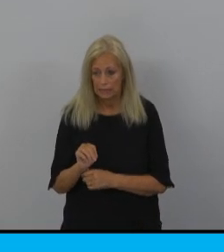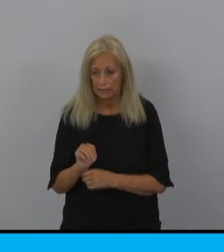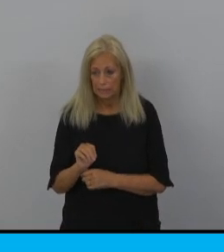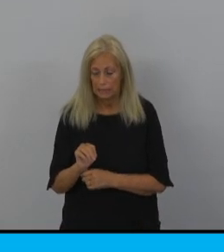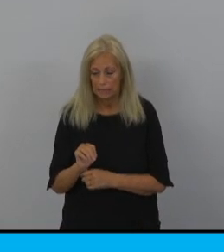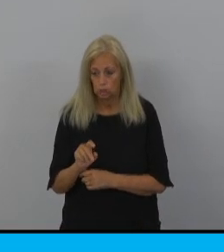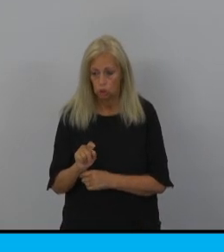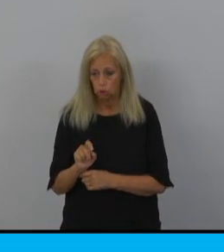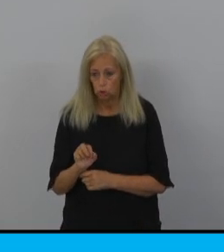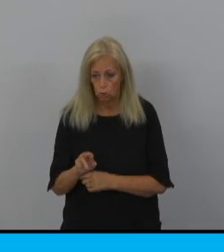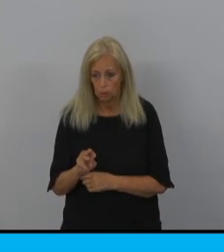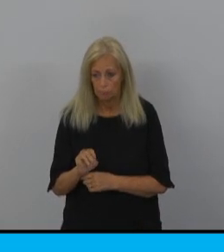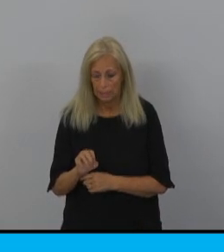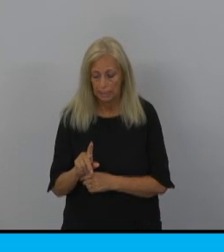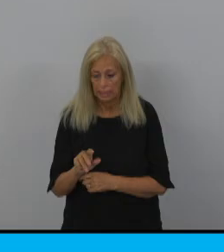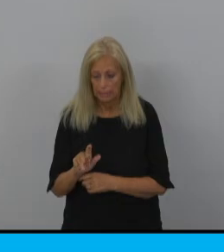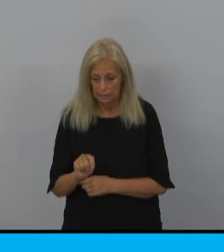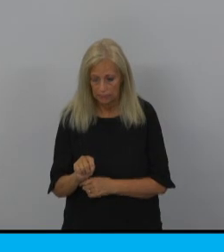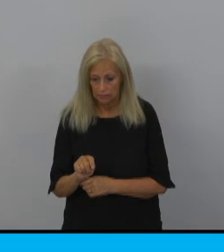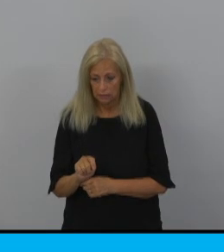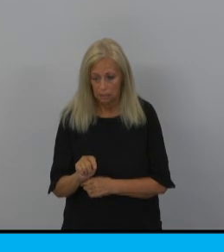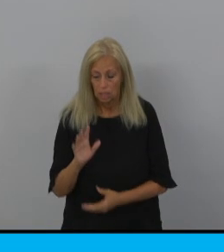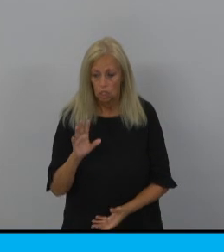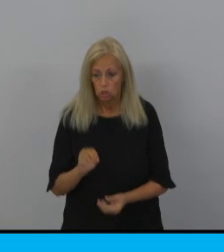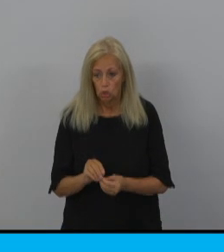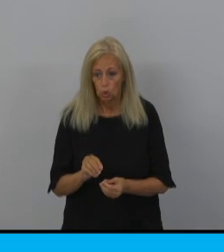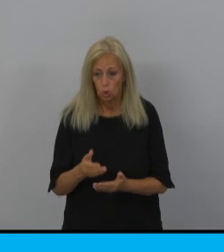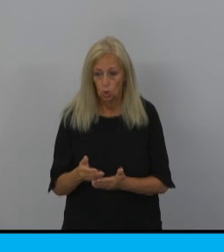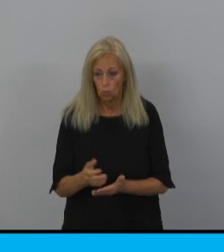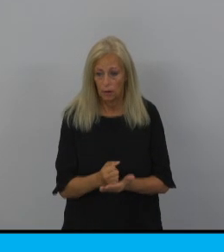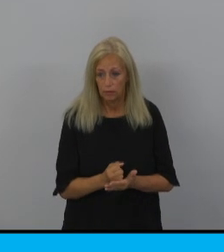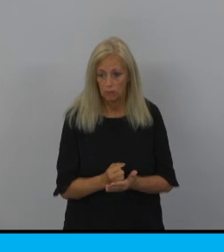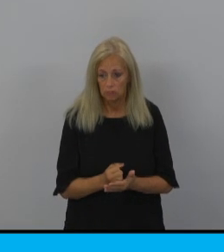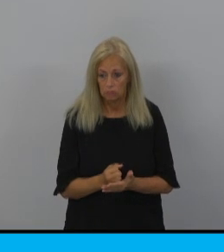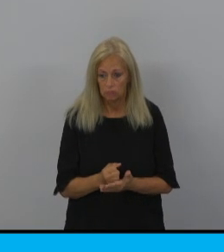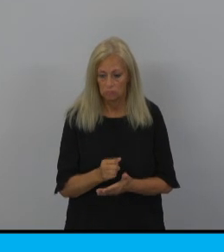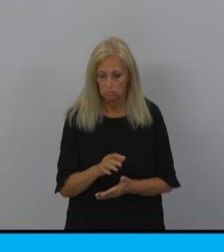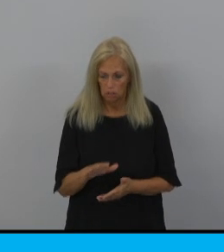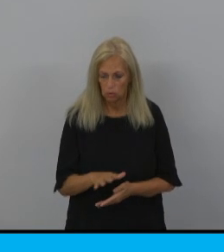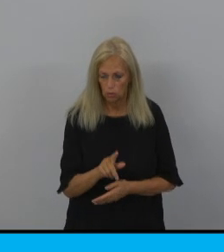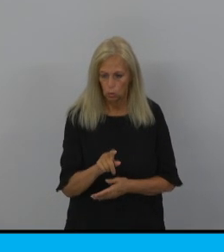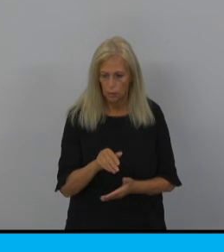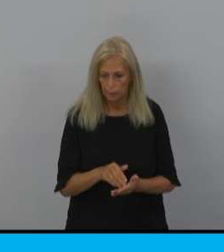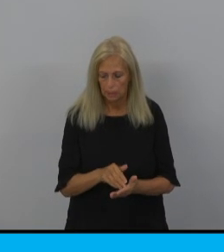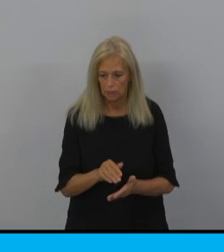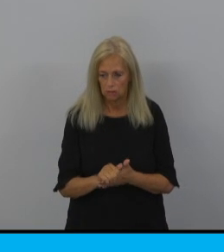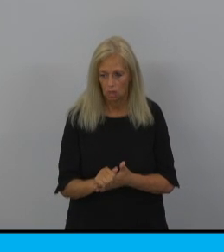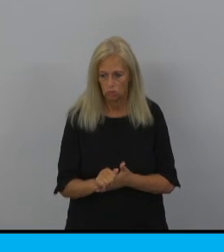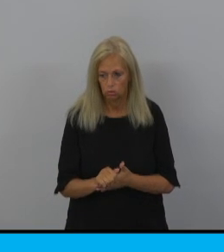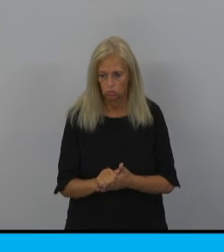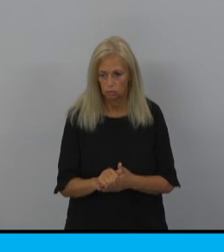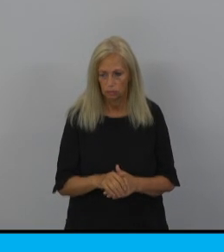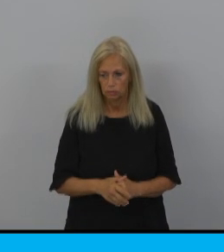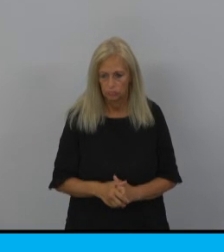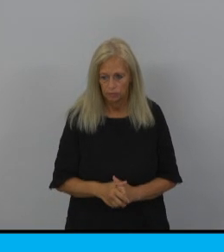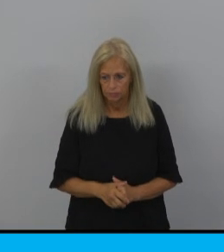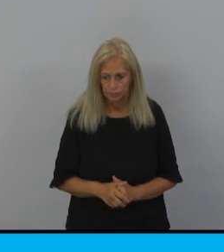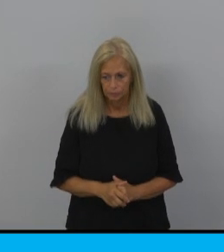revenue, actually that's our total revenue, is down about $1 million overall.